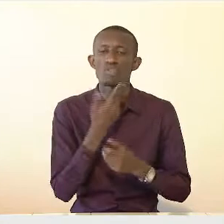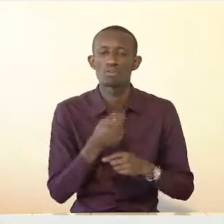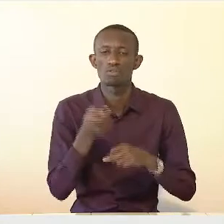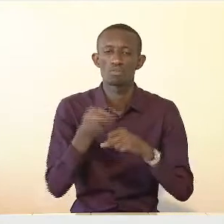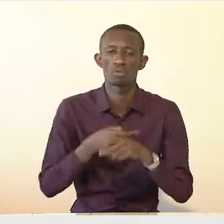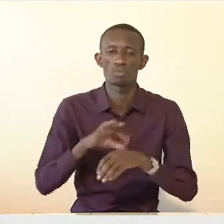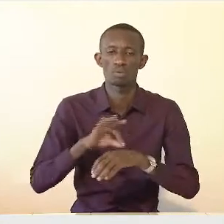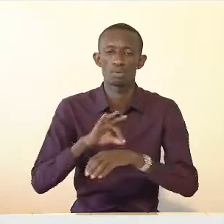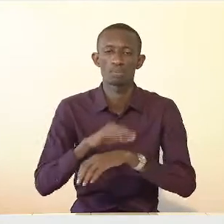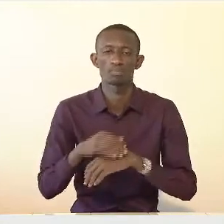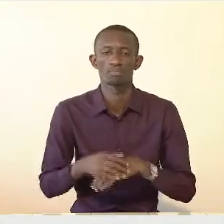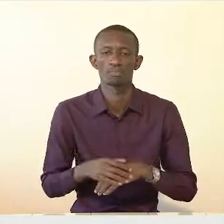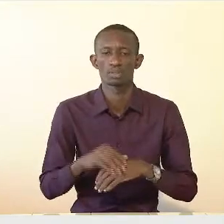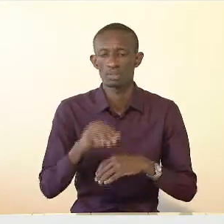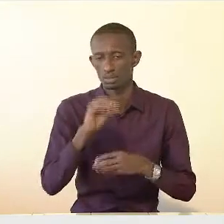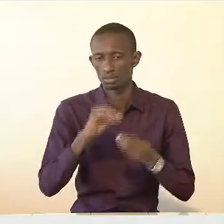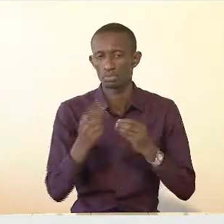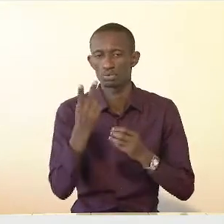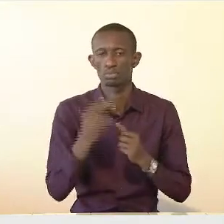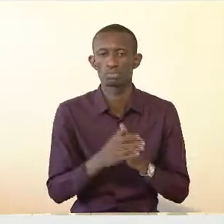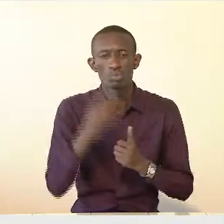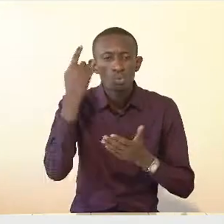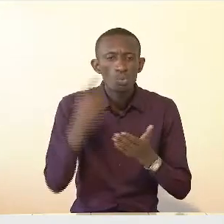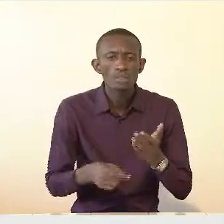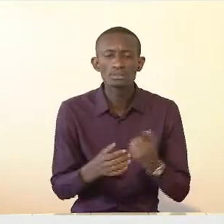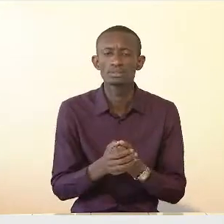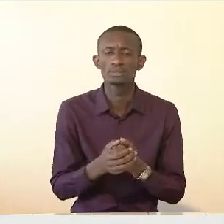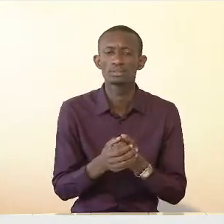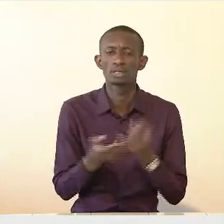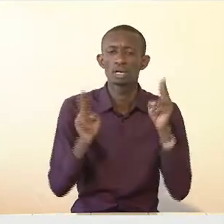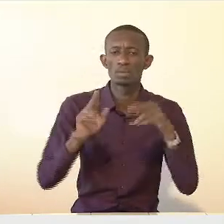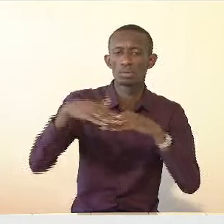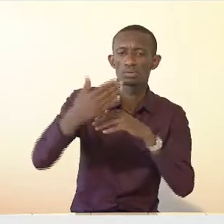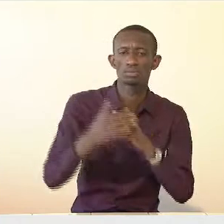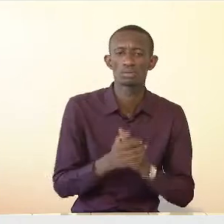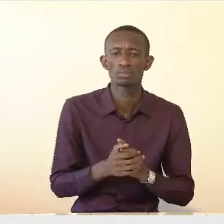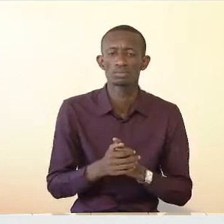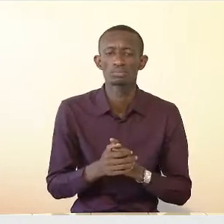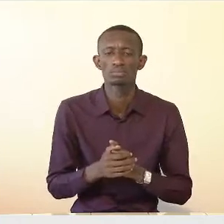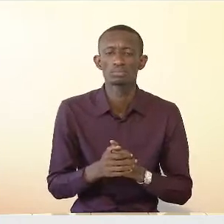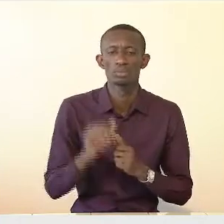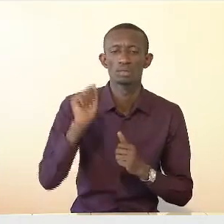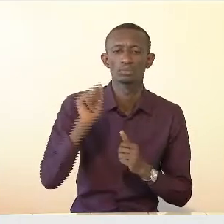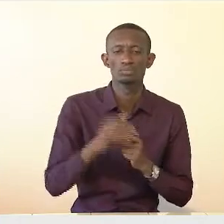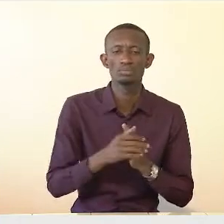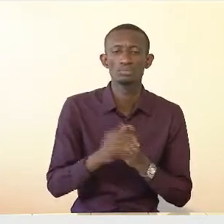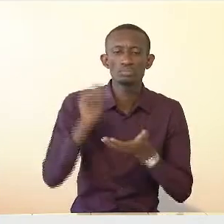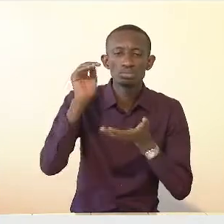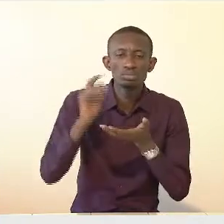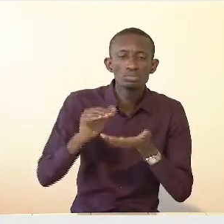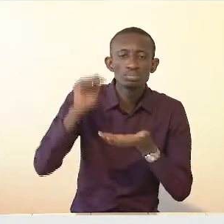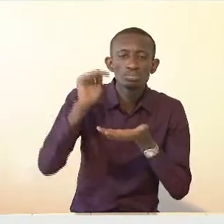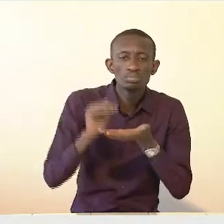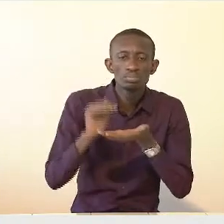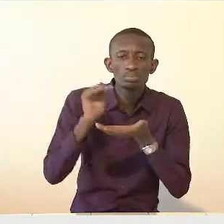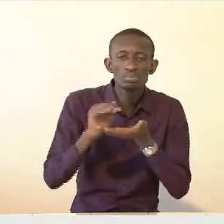2, what is the result of rise in body temperature? Decrease in production of sweat, an increase in blood flow